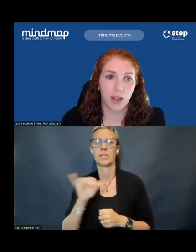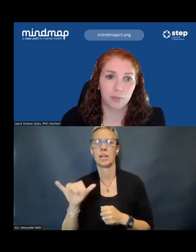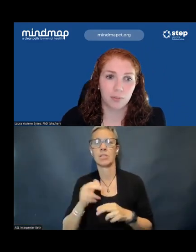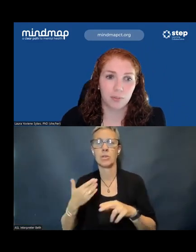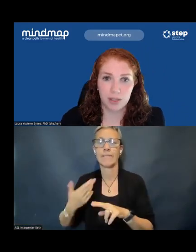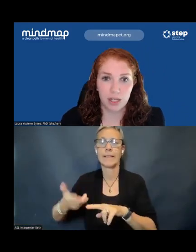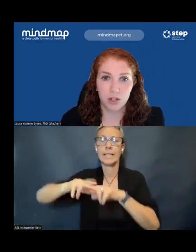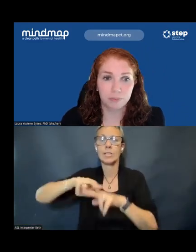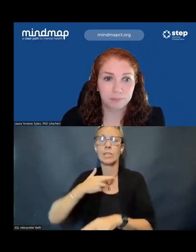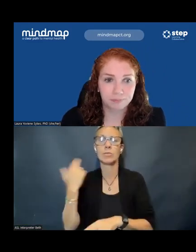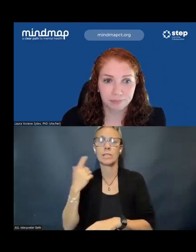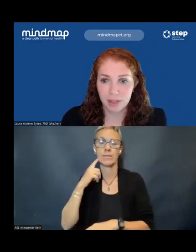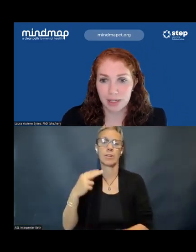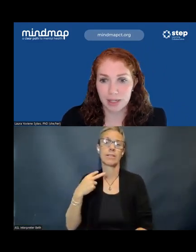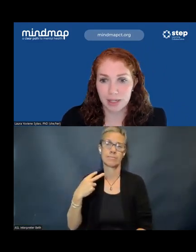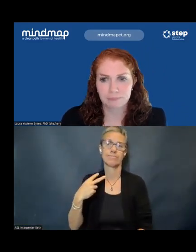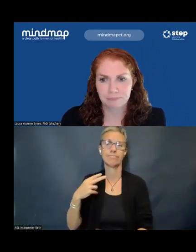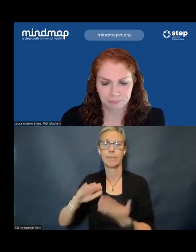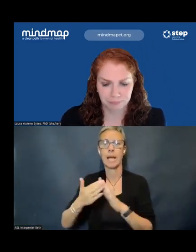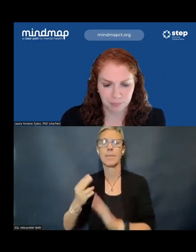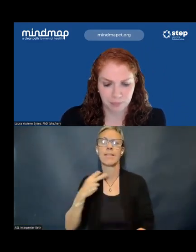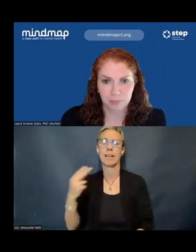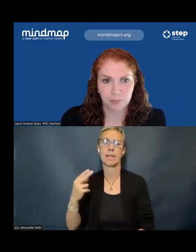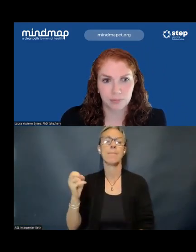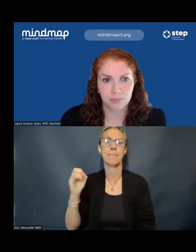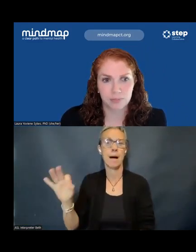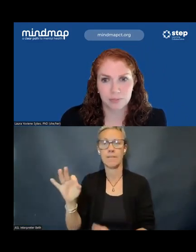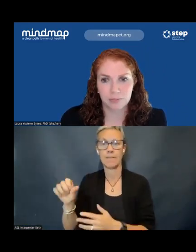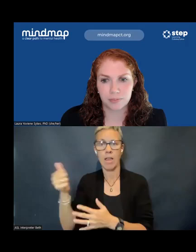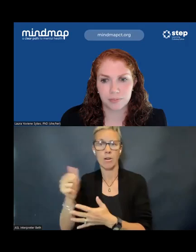of victimization. Next slide.